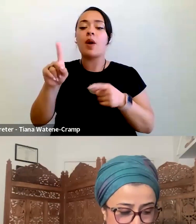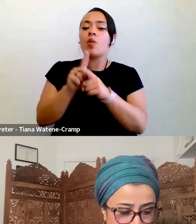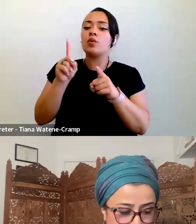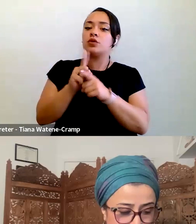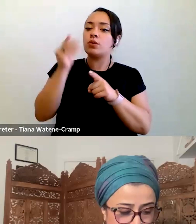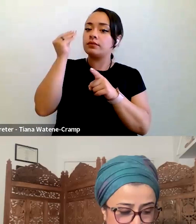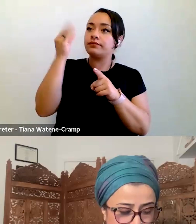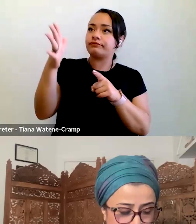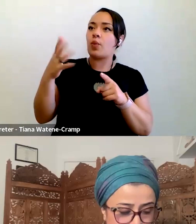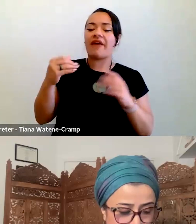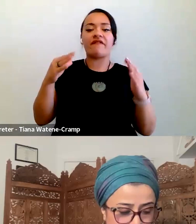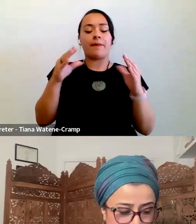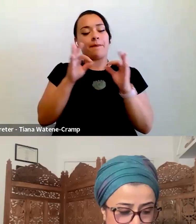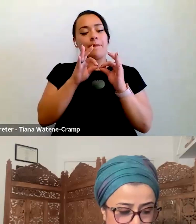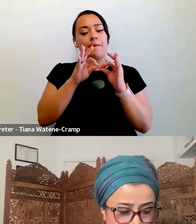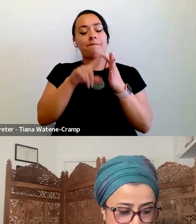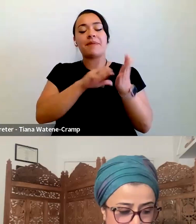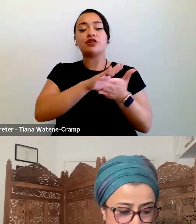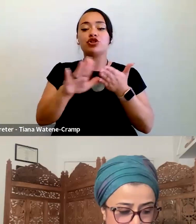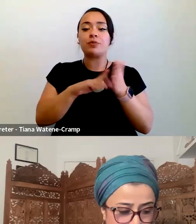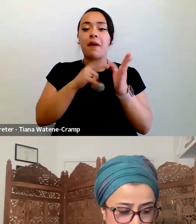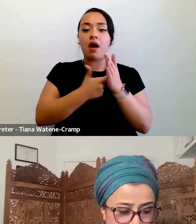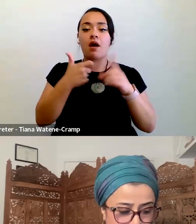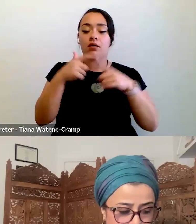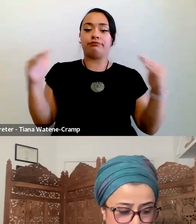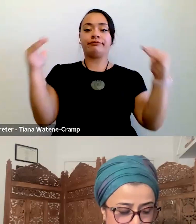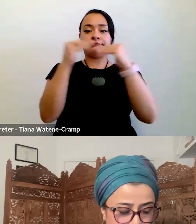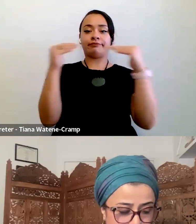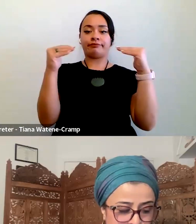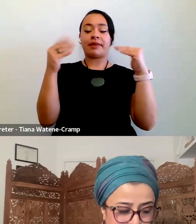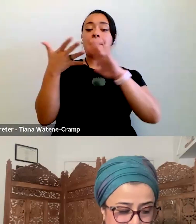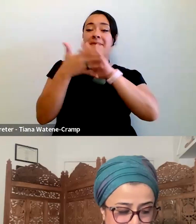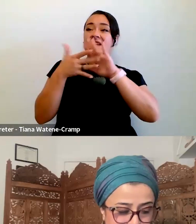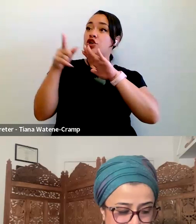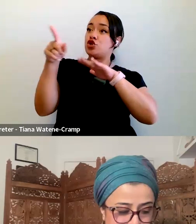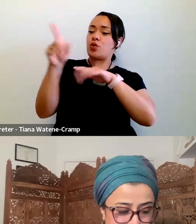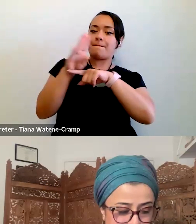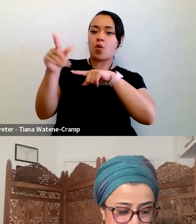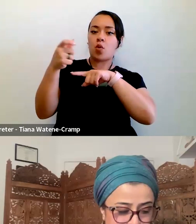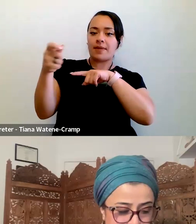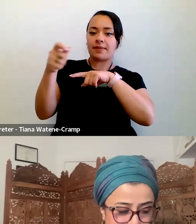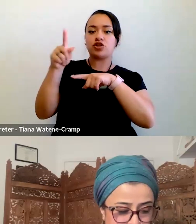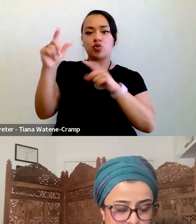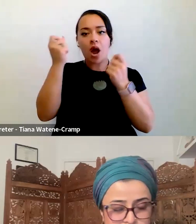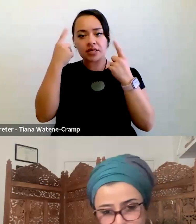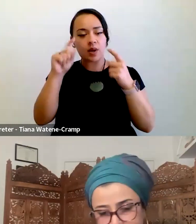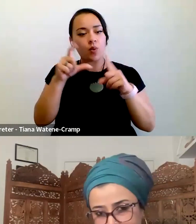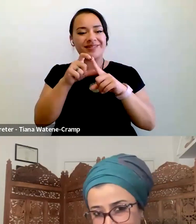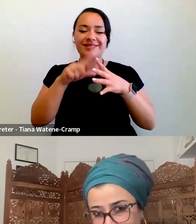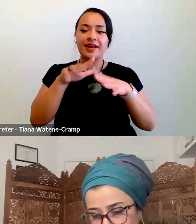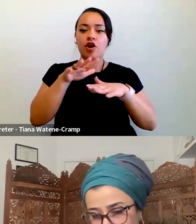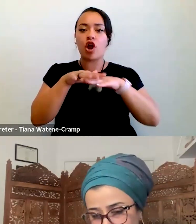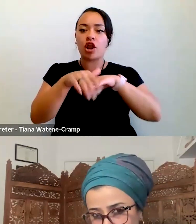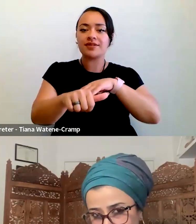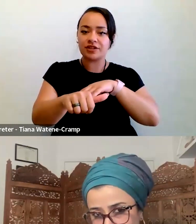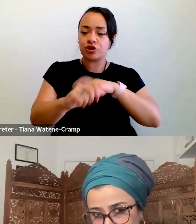this benchmark, and that benchmark includes you as board members understanding what decolonisation is, you as board